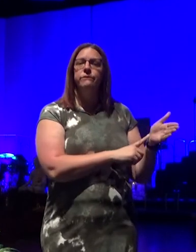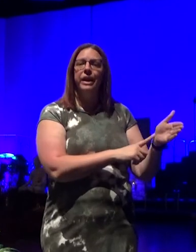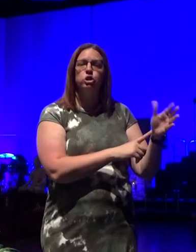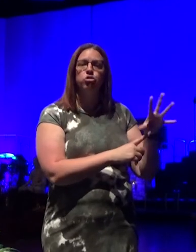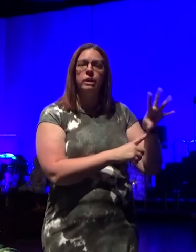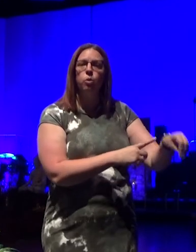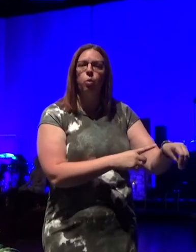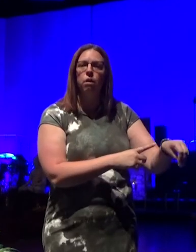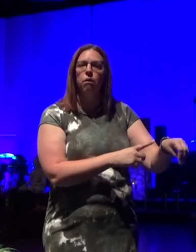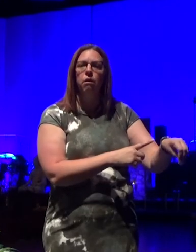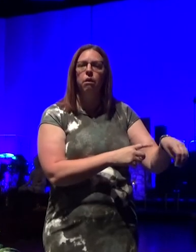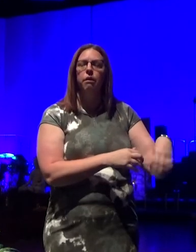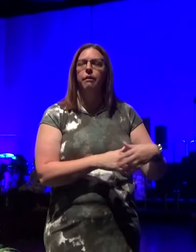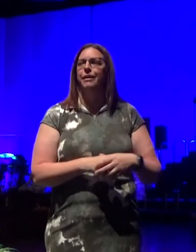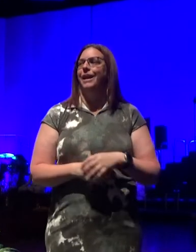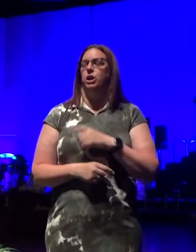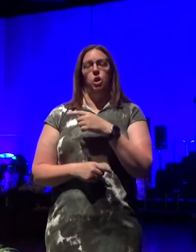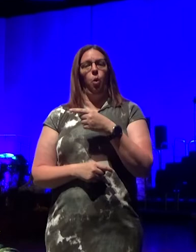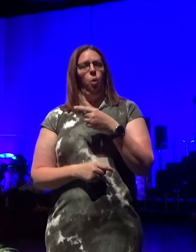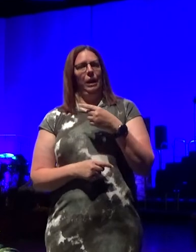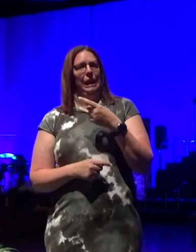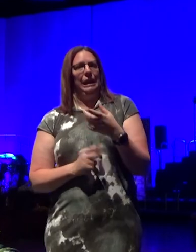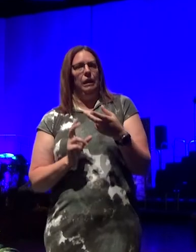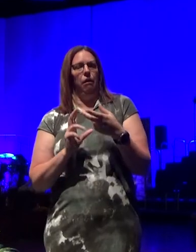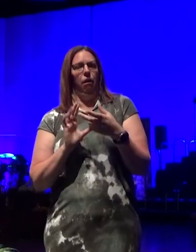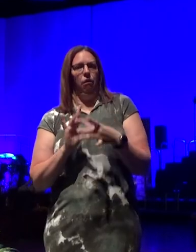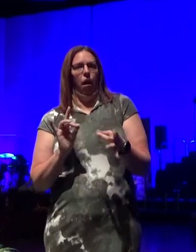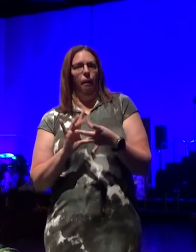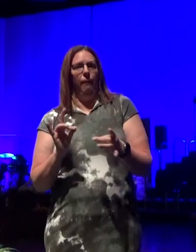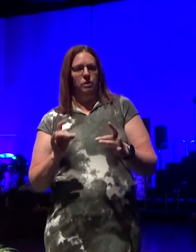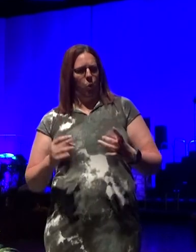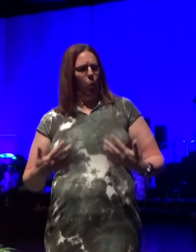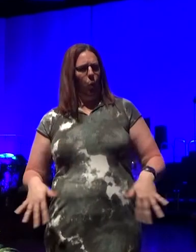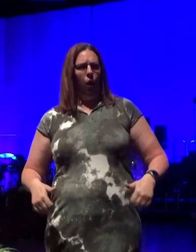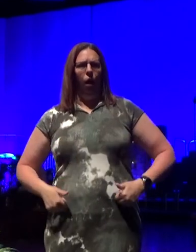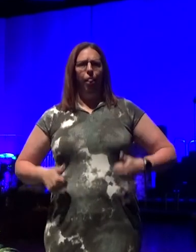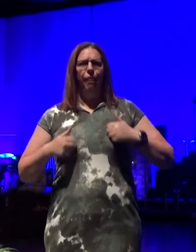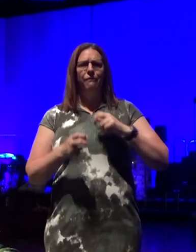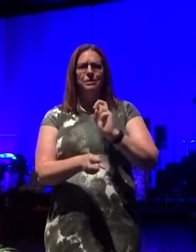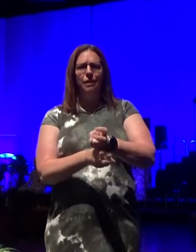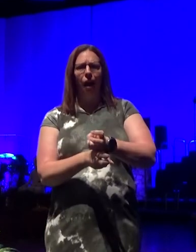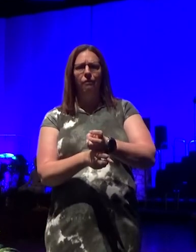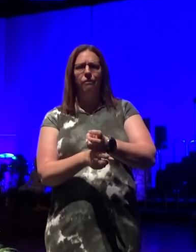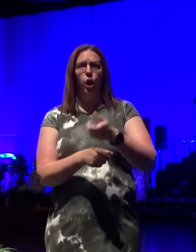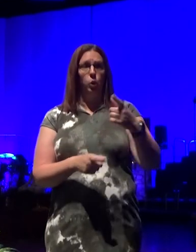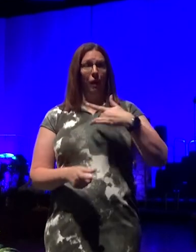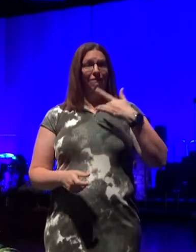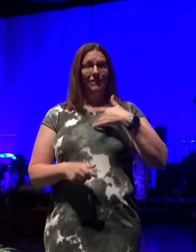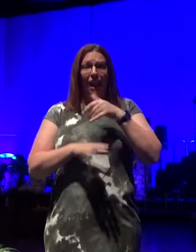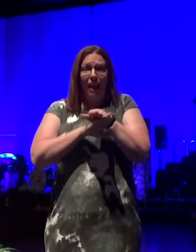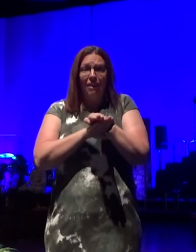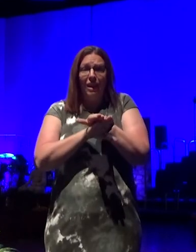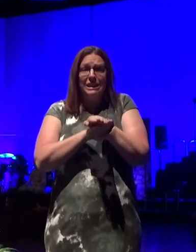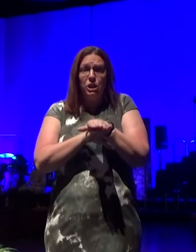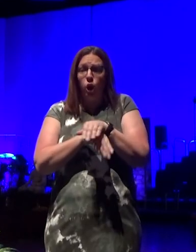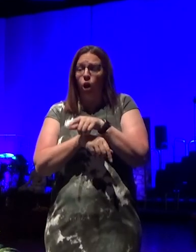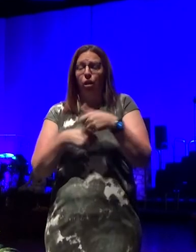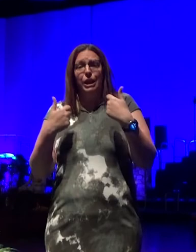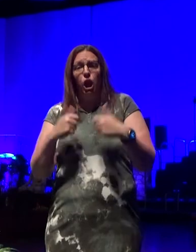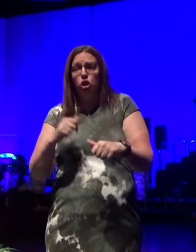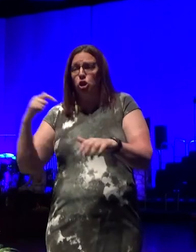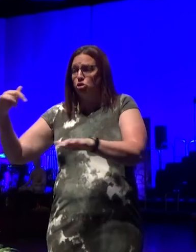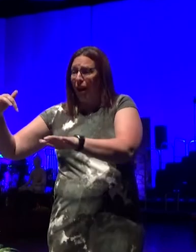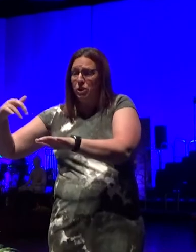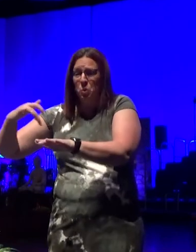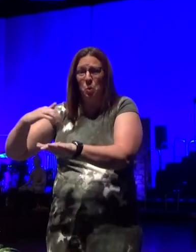is tough. Life can be really tough sometimes. Don't you feel like that little sea turtle sometimes, just trying to make your way to the